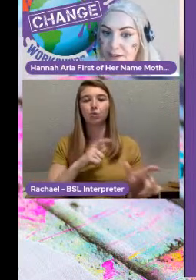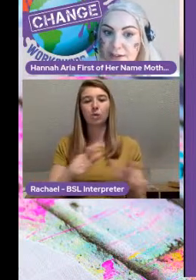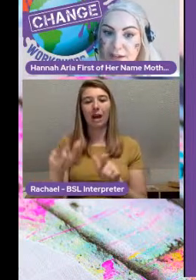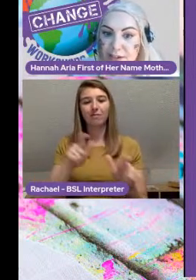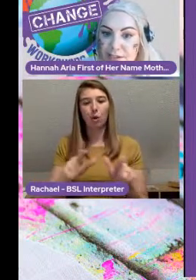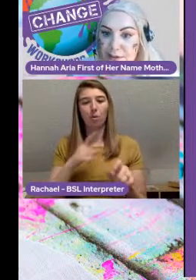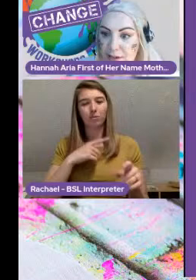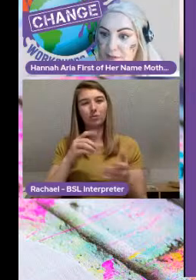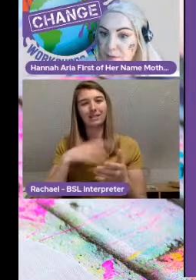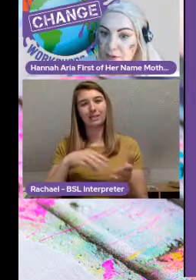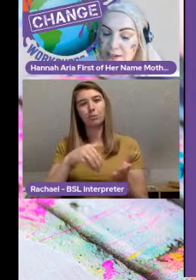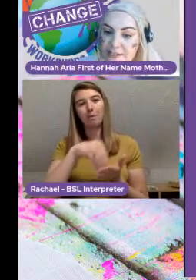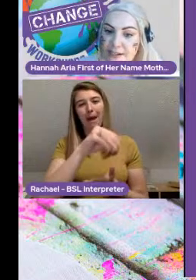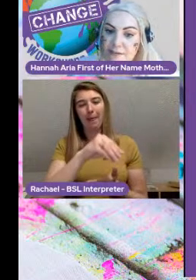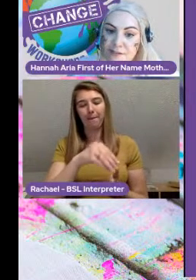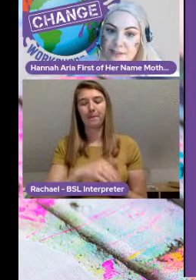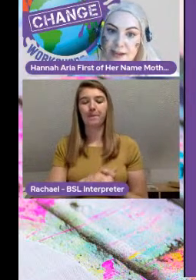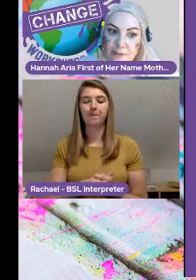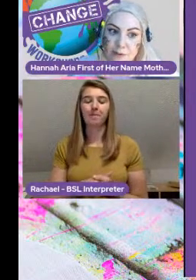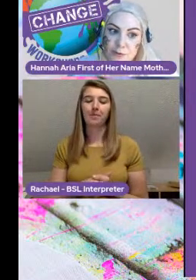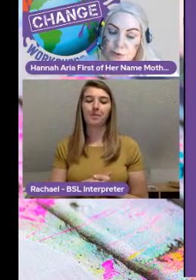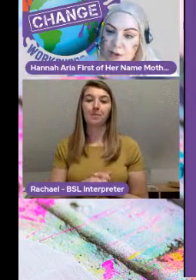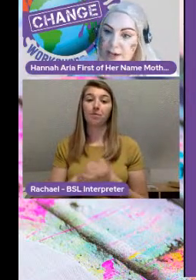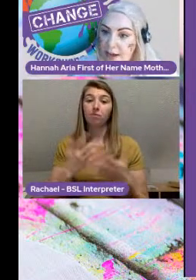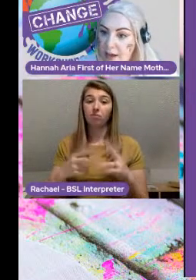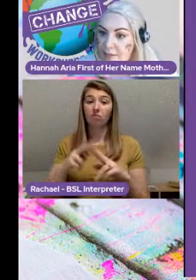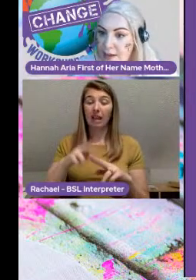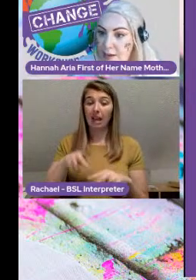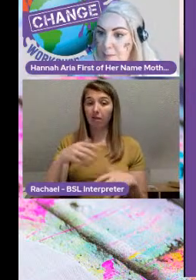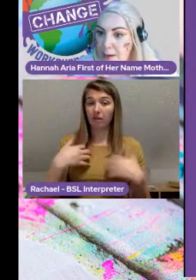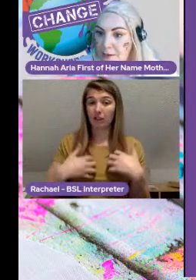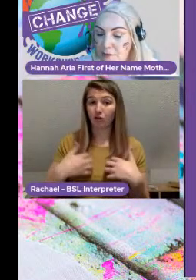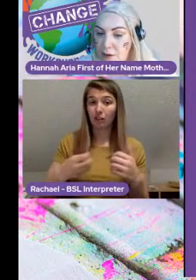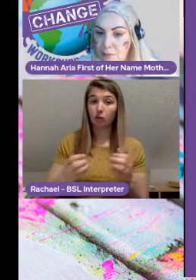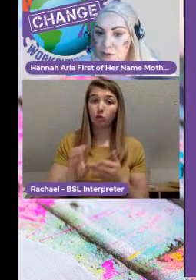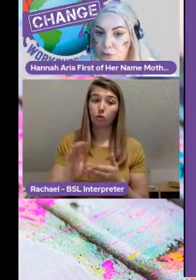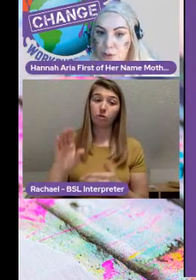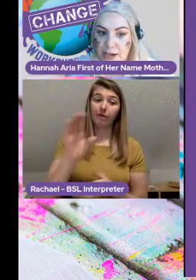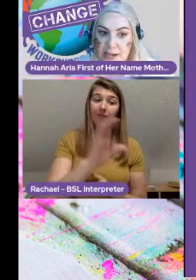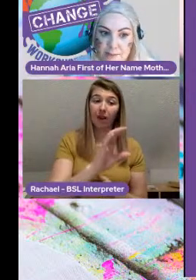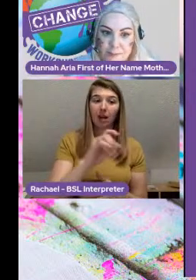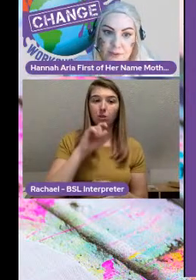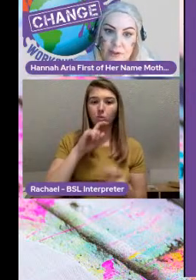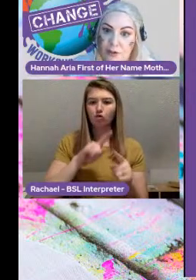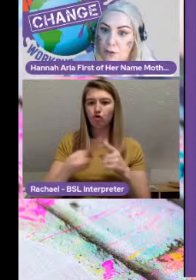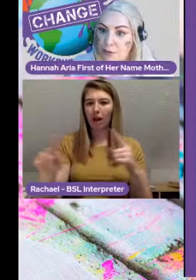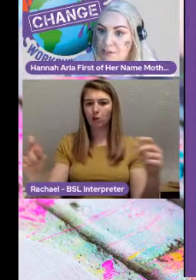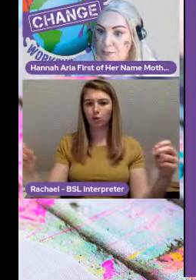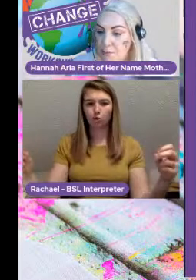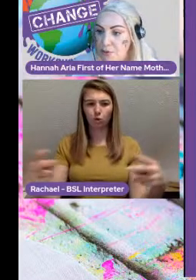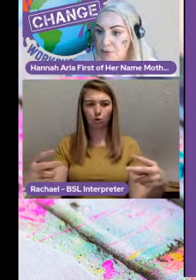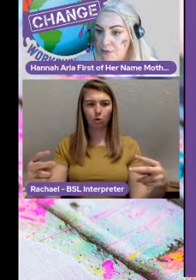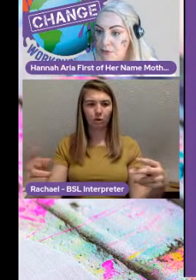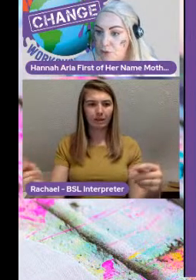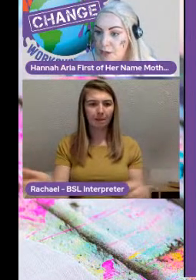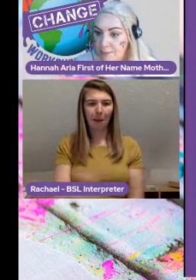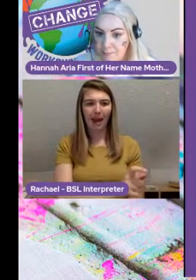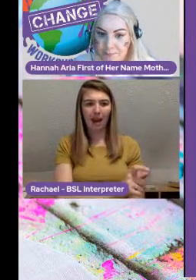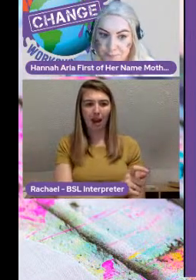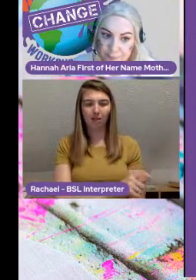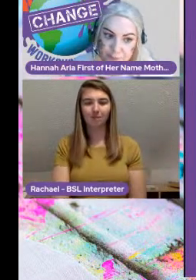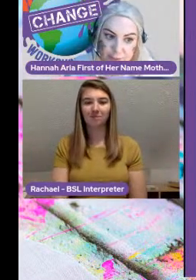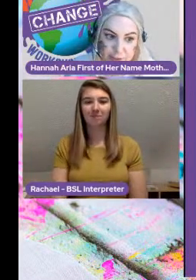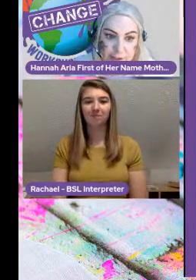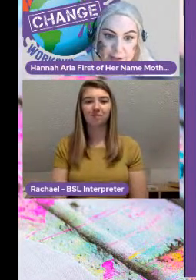captioning. So if you would like to give to that, we will try and get the banner up shortly or at some point during the